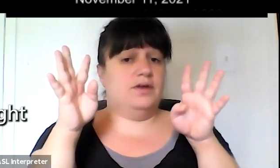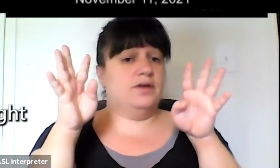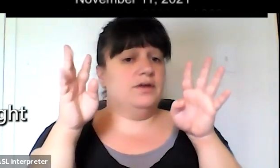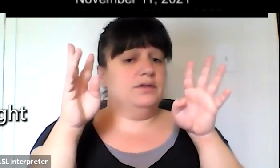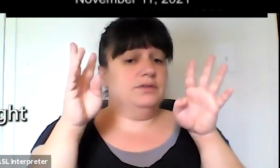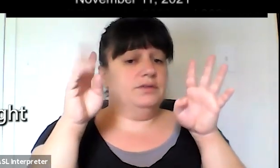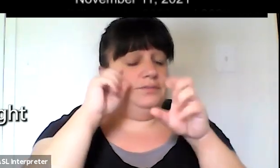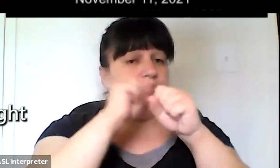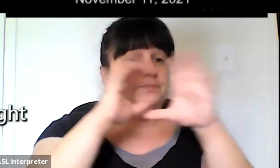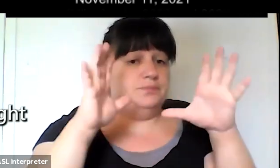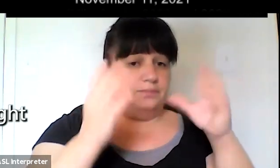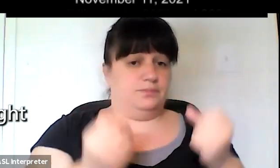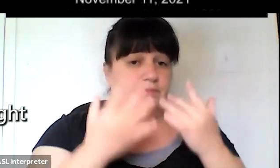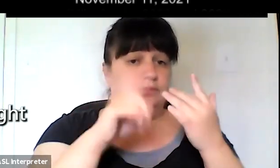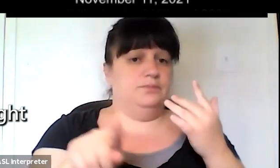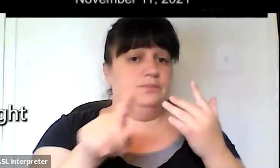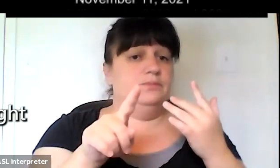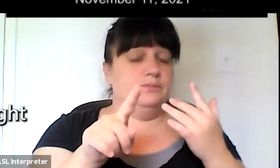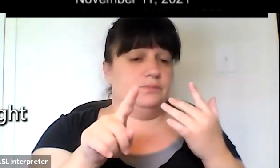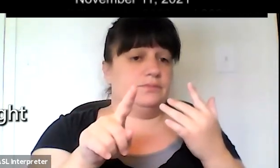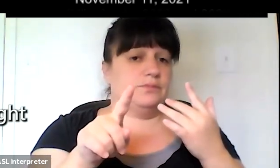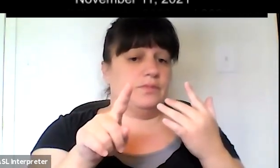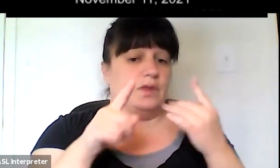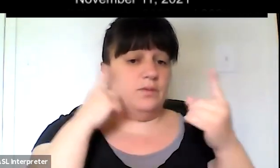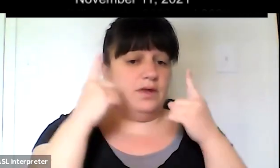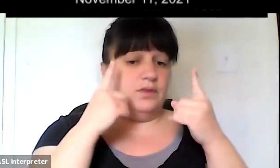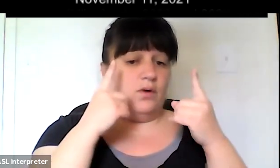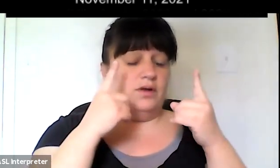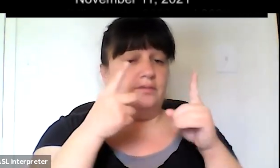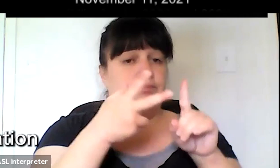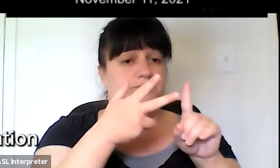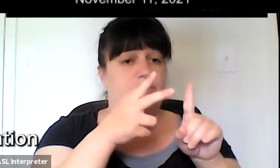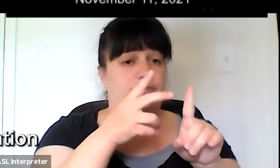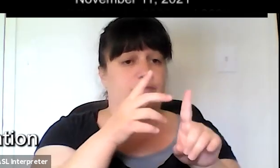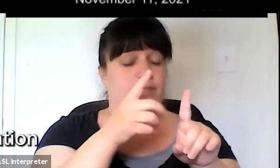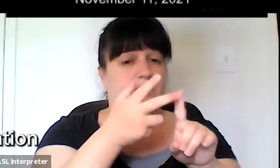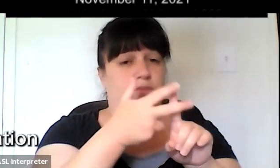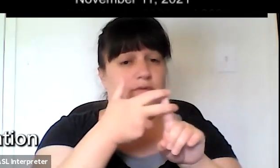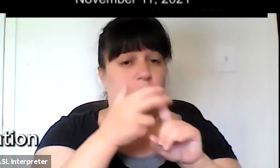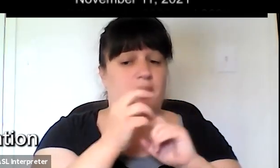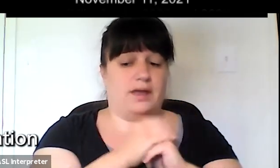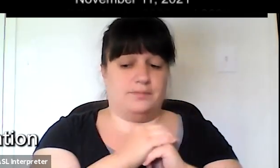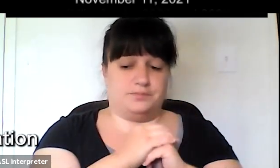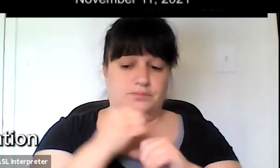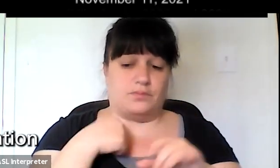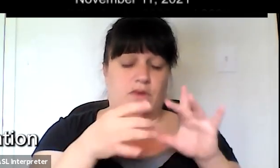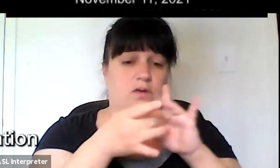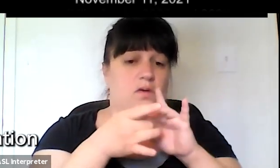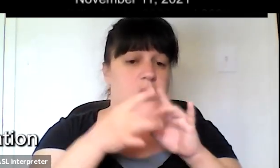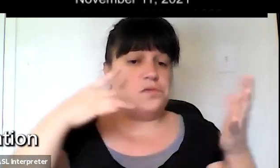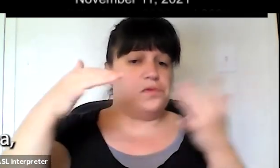and which inspires them to be thought-provoking. I've also coordinated a